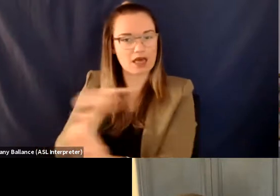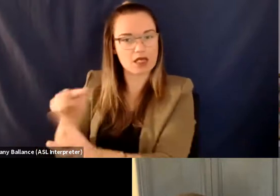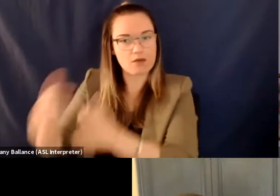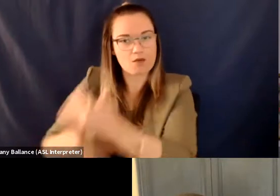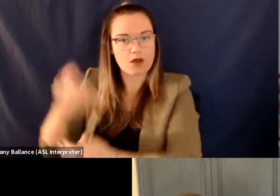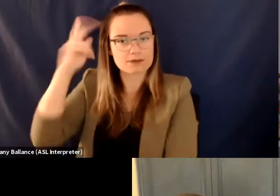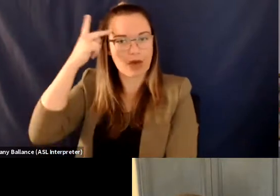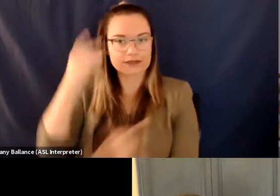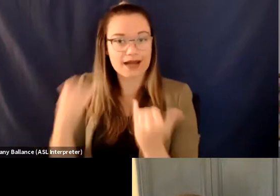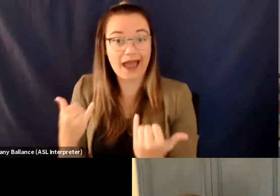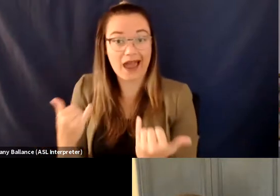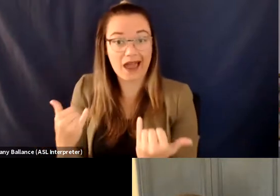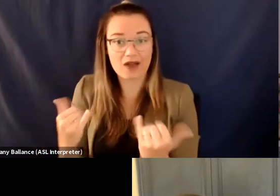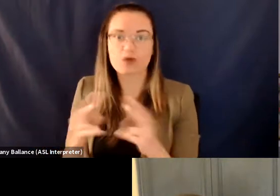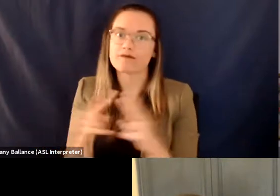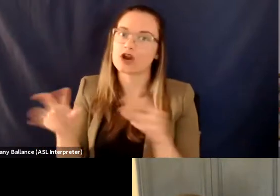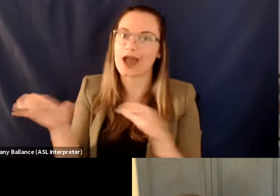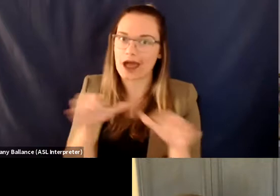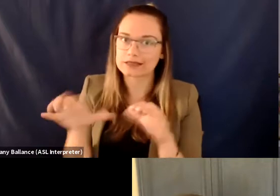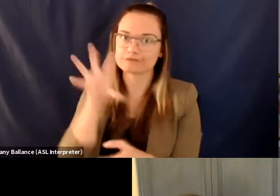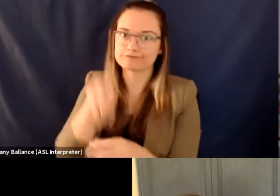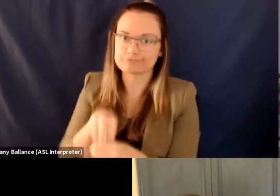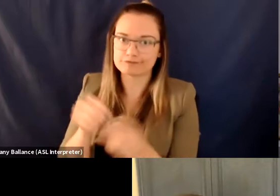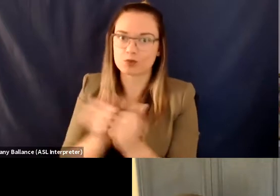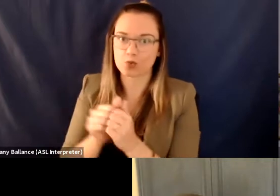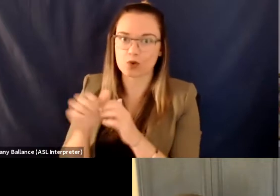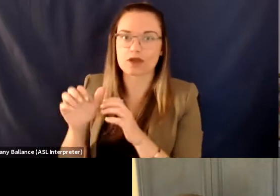now, they're all very active in politics in different ways.